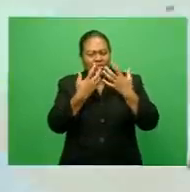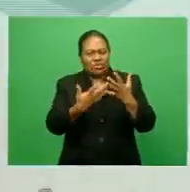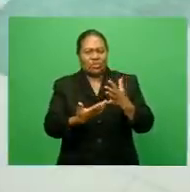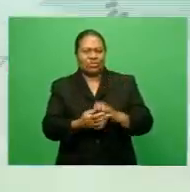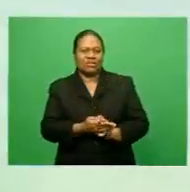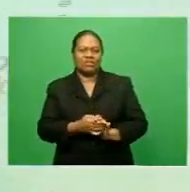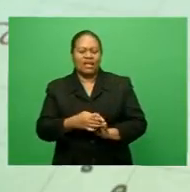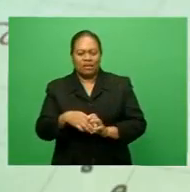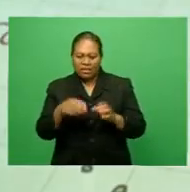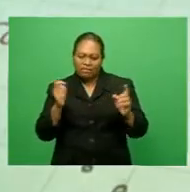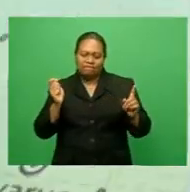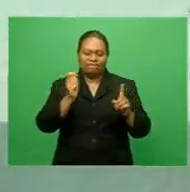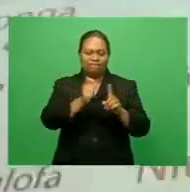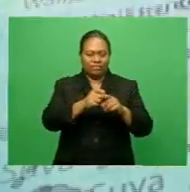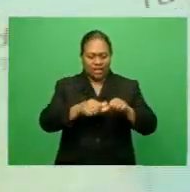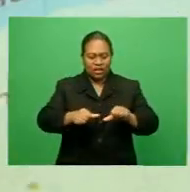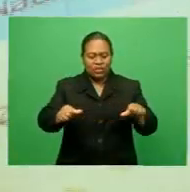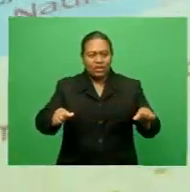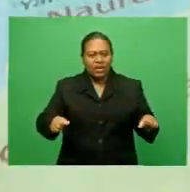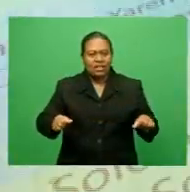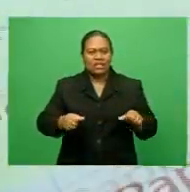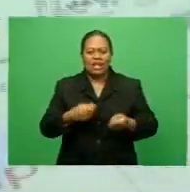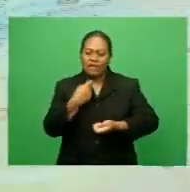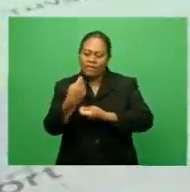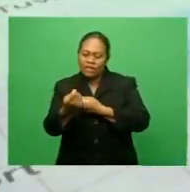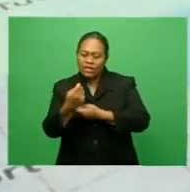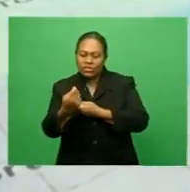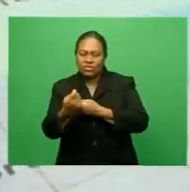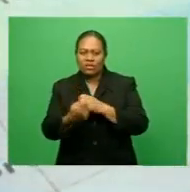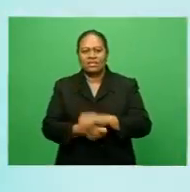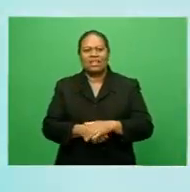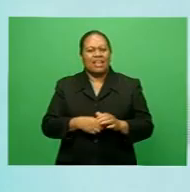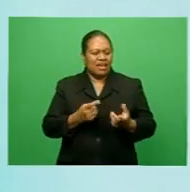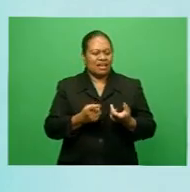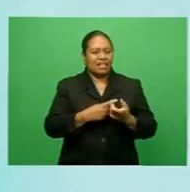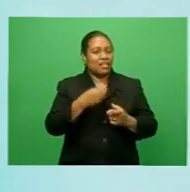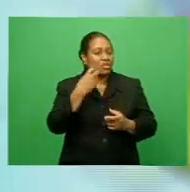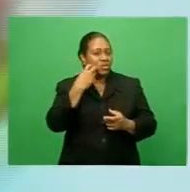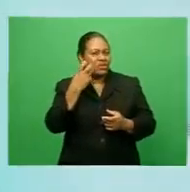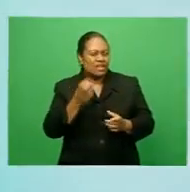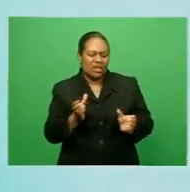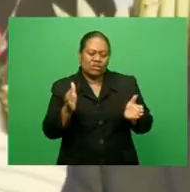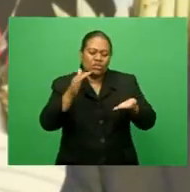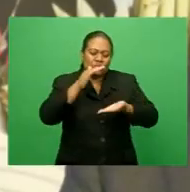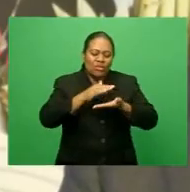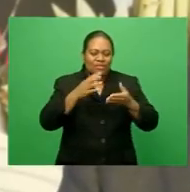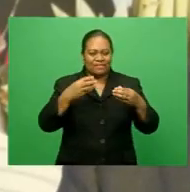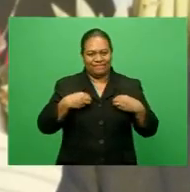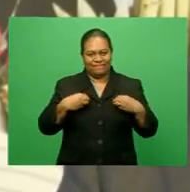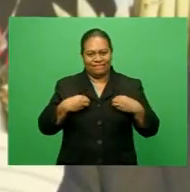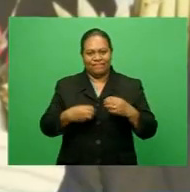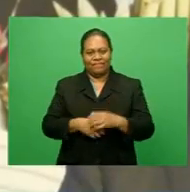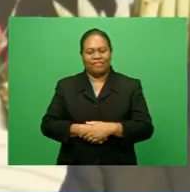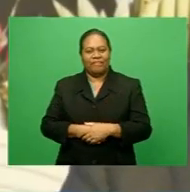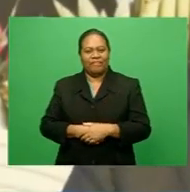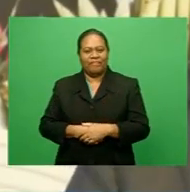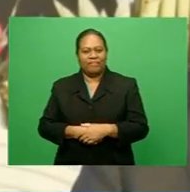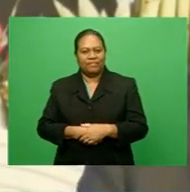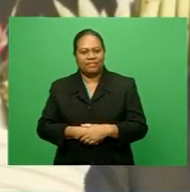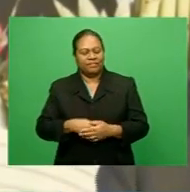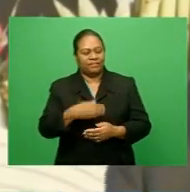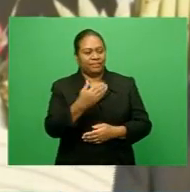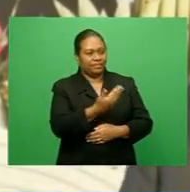be targeted at agriculture, fisheries, retail and tourism sectors and small and micro businesses. New Zealand would spend at